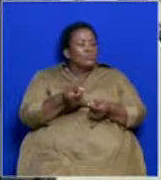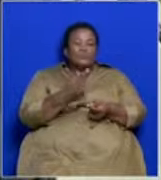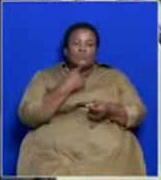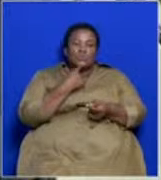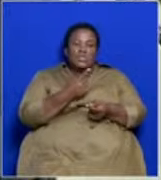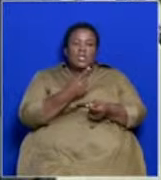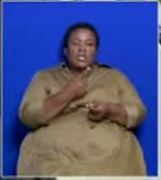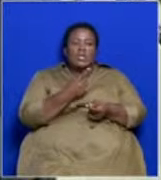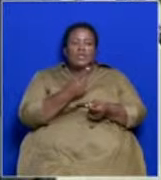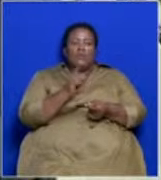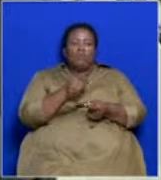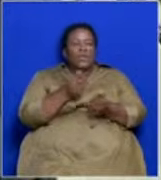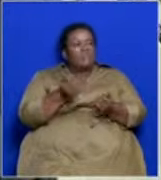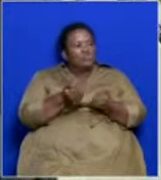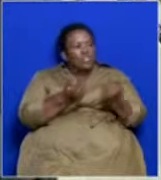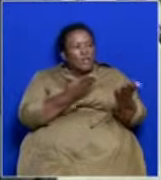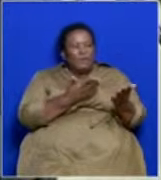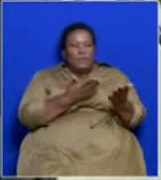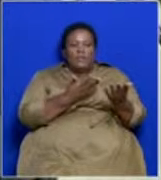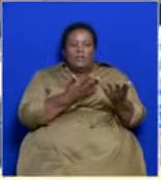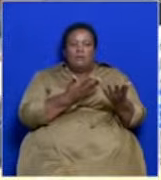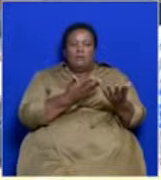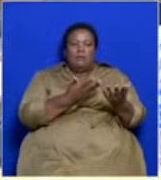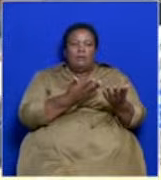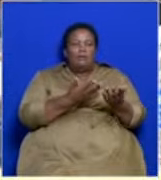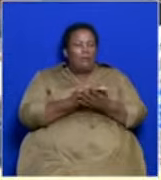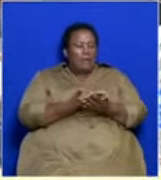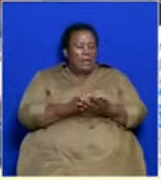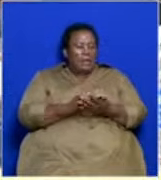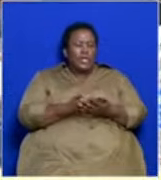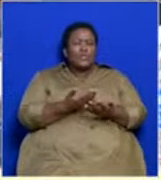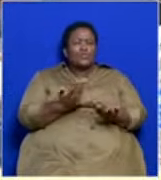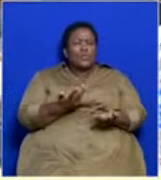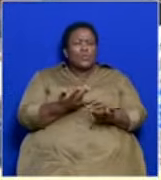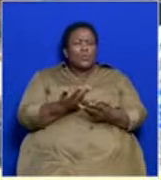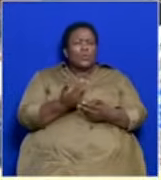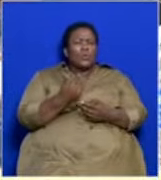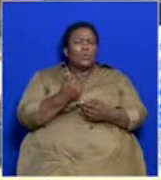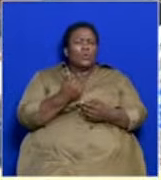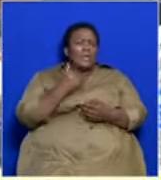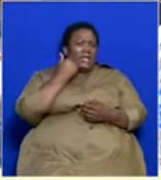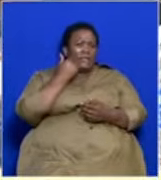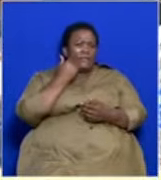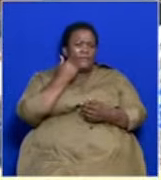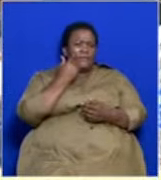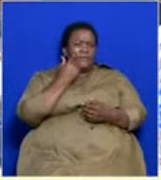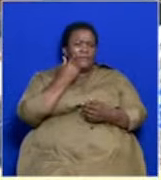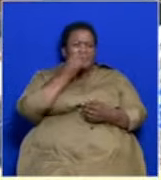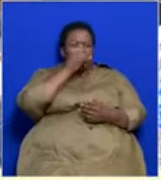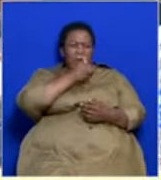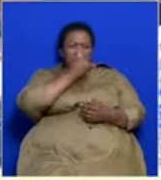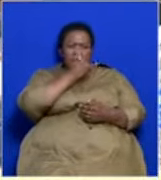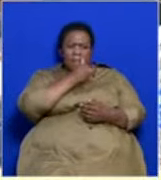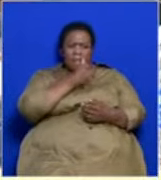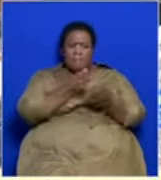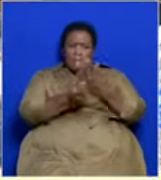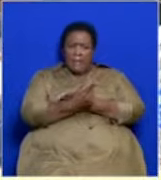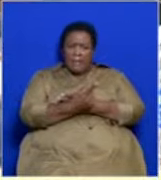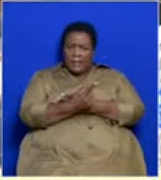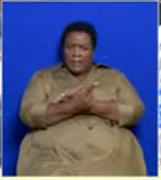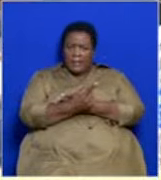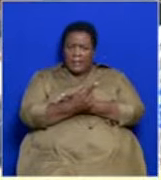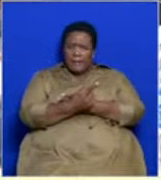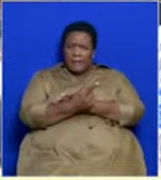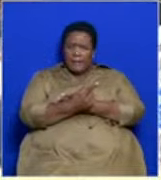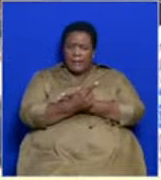whatsoever. See, if there is criminality, as it is suggested there is,